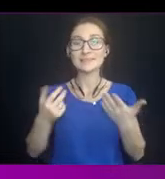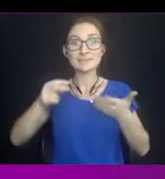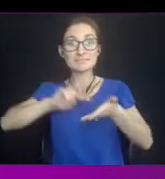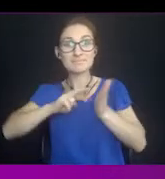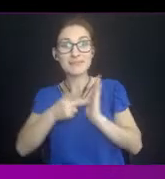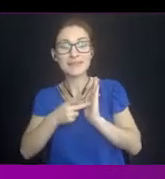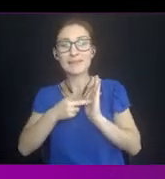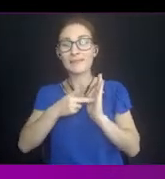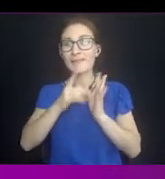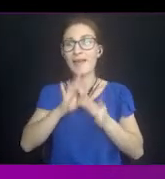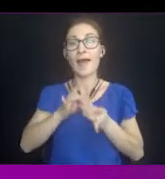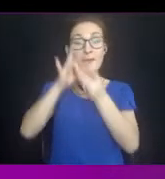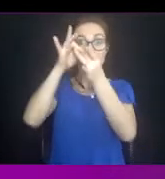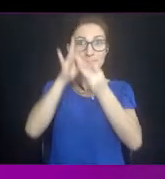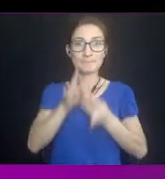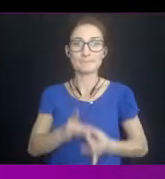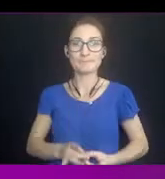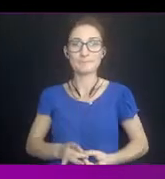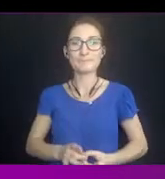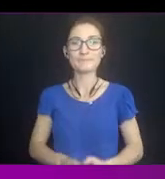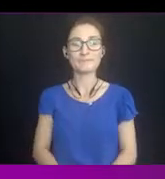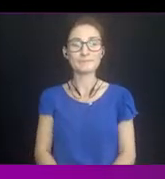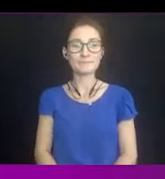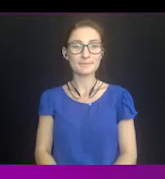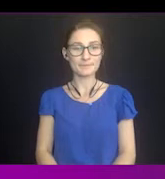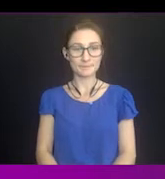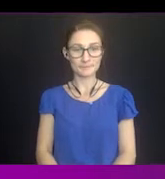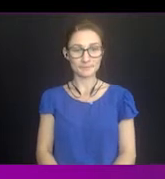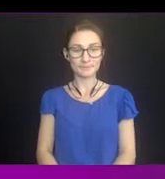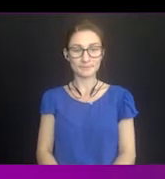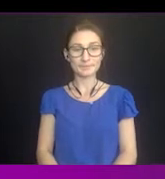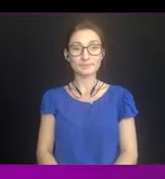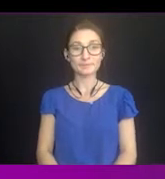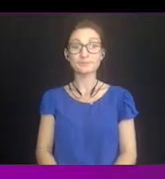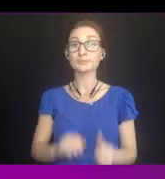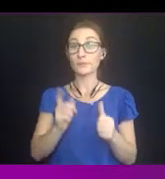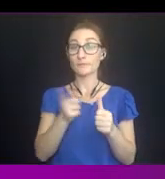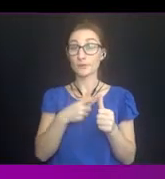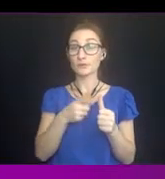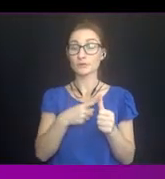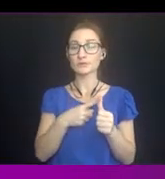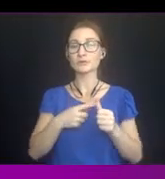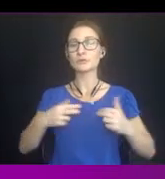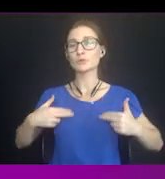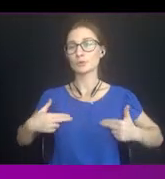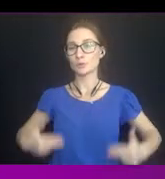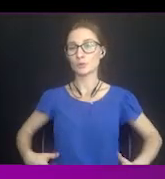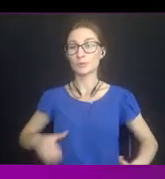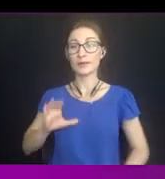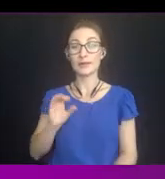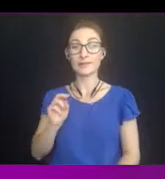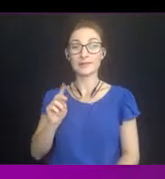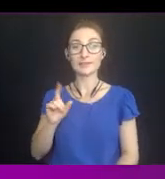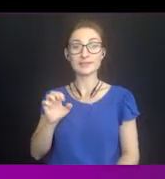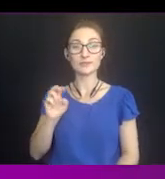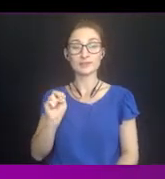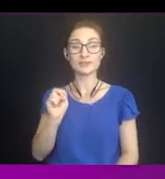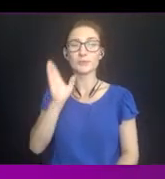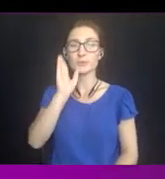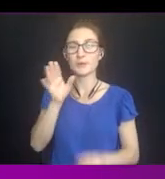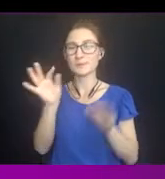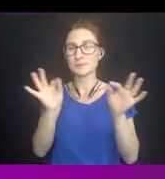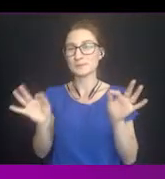of happiness and meaning and fulfillment that your brain is capable of. So the first point